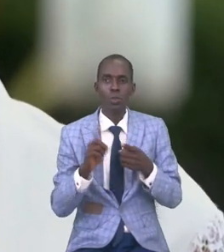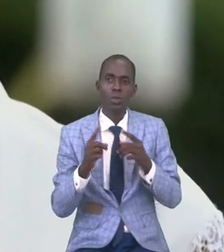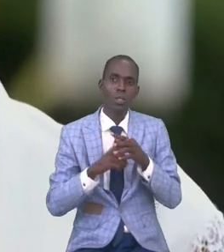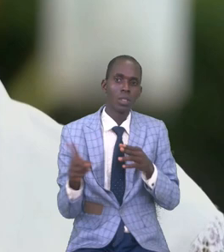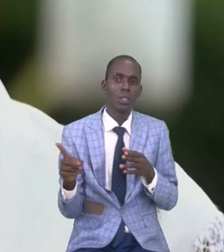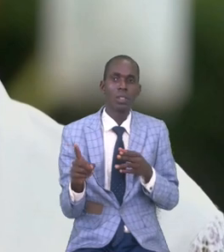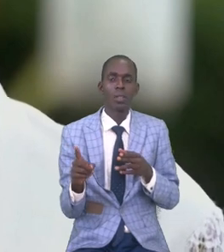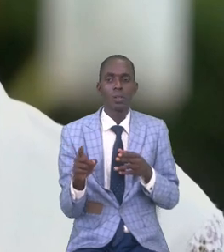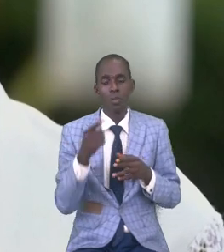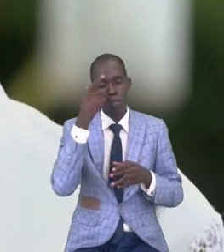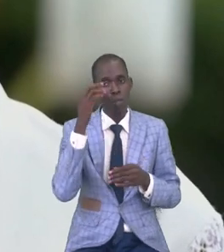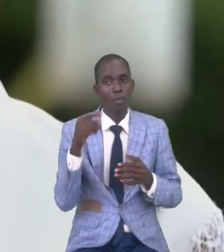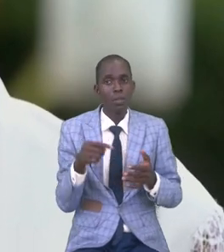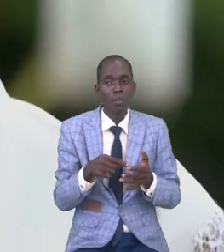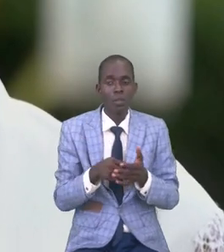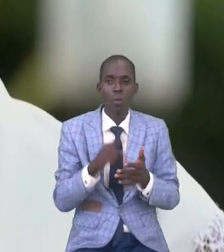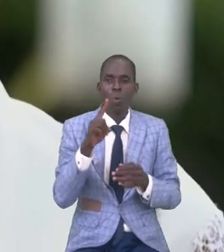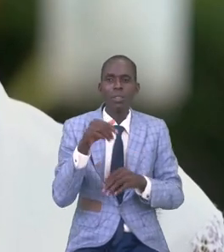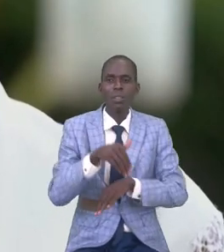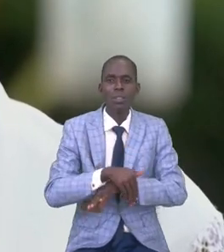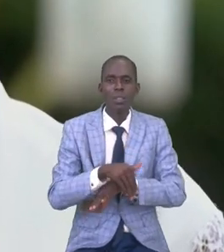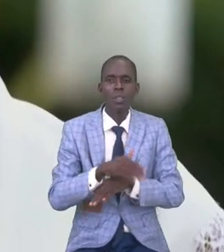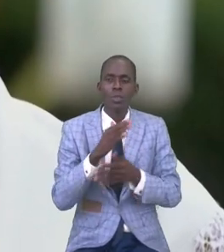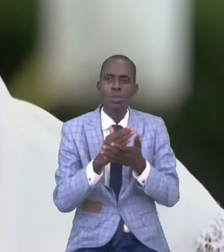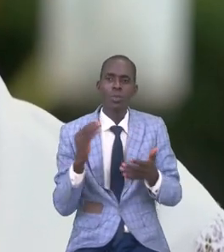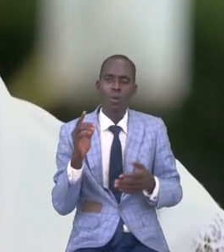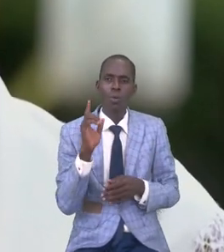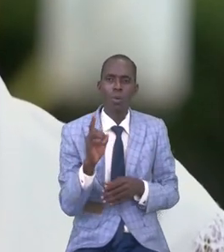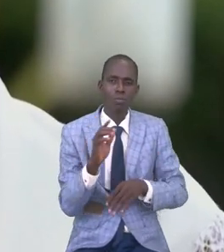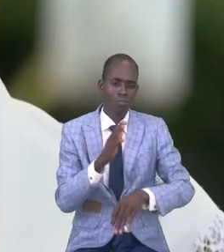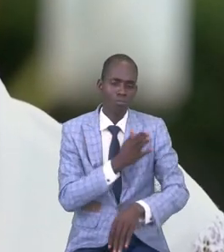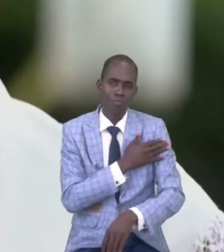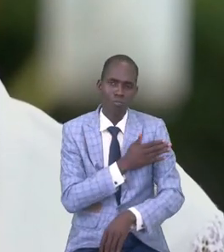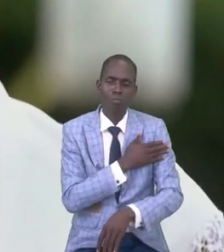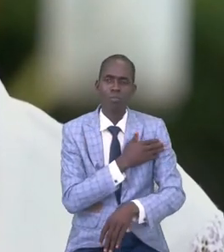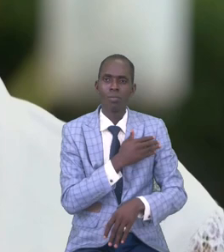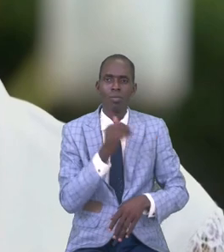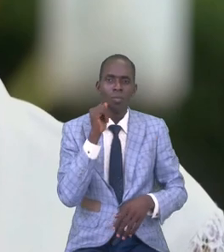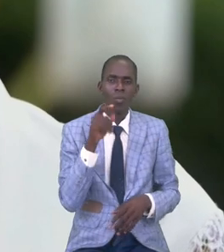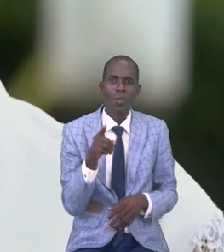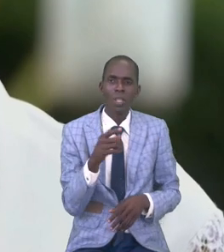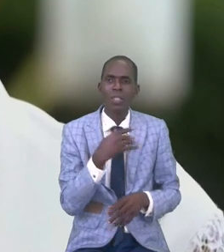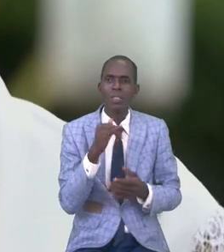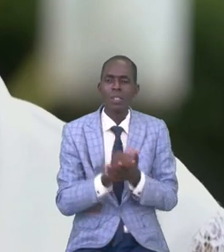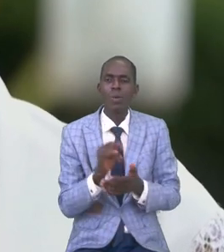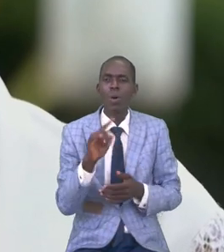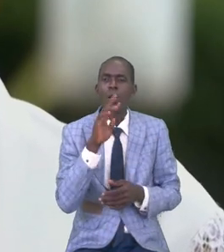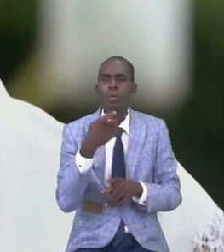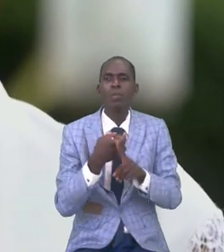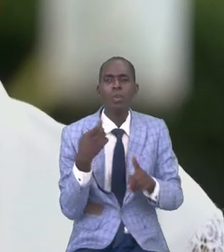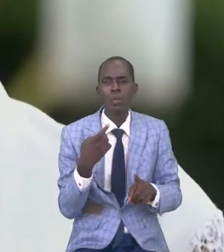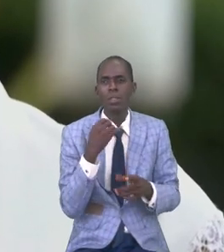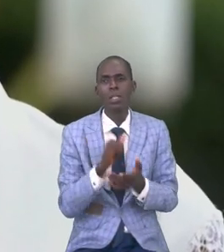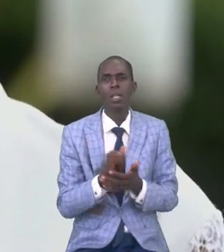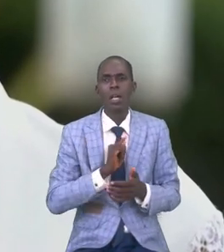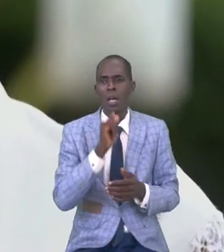some days, one night, someone tapped me. As I was following the person, he said, "Where are you from?" I said, "I'm